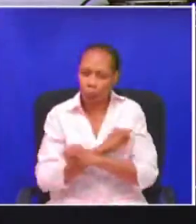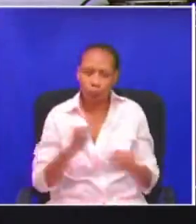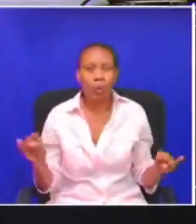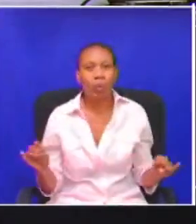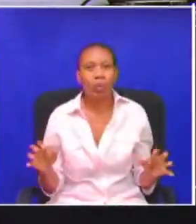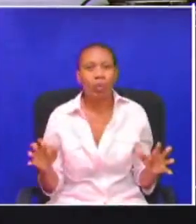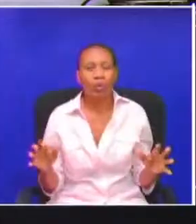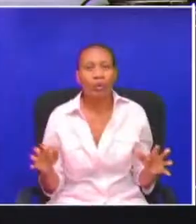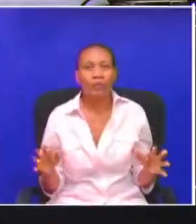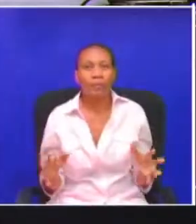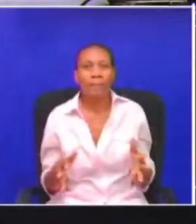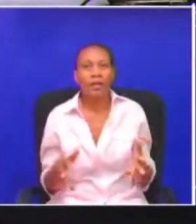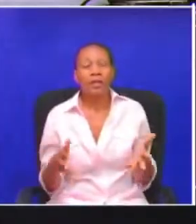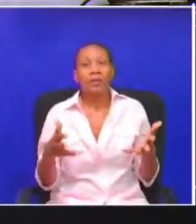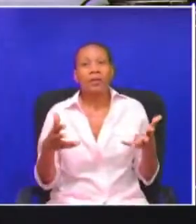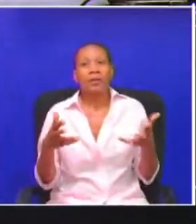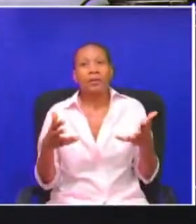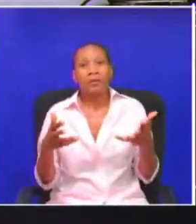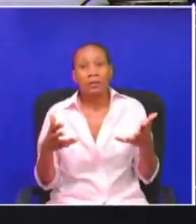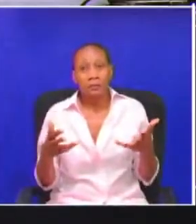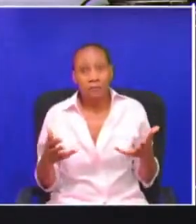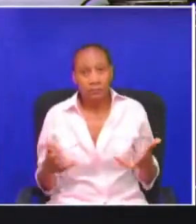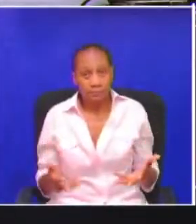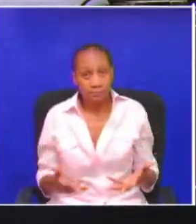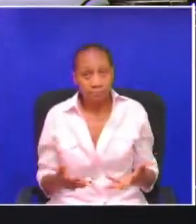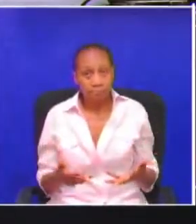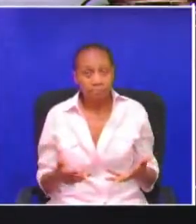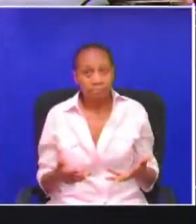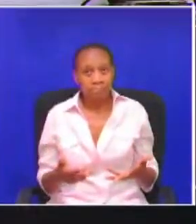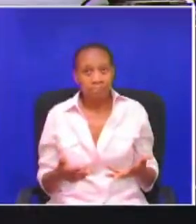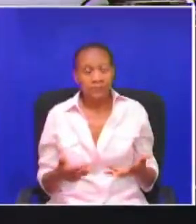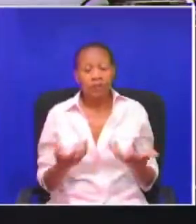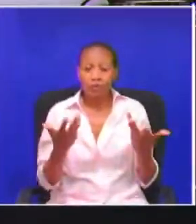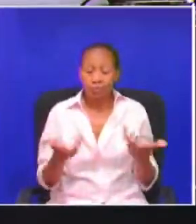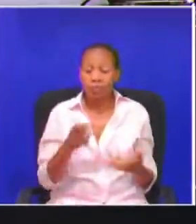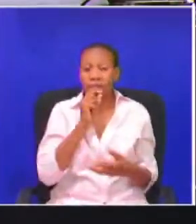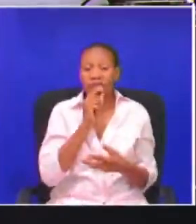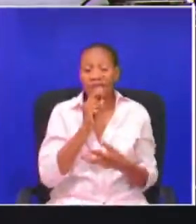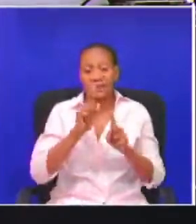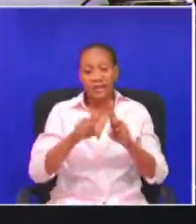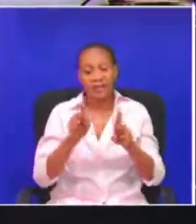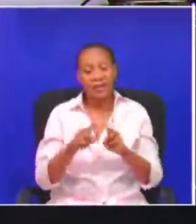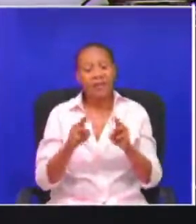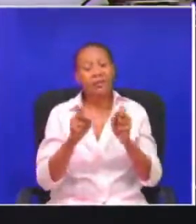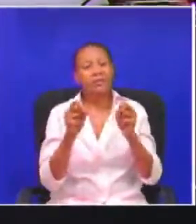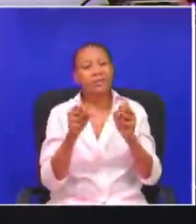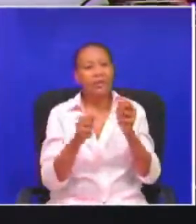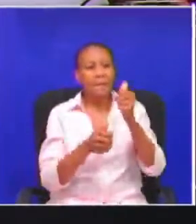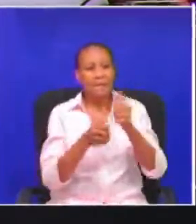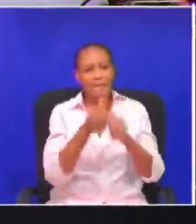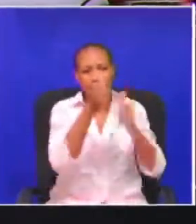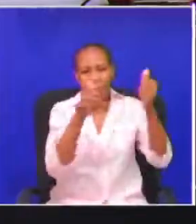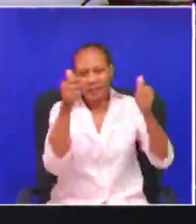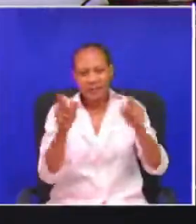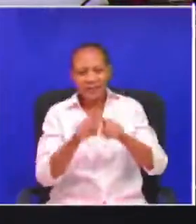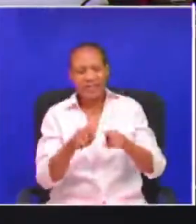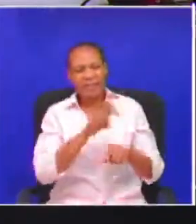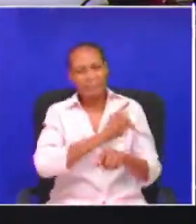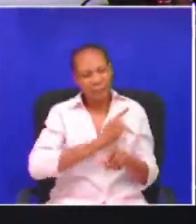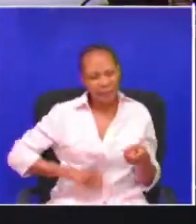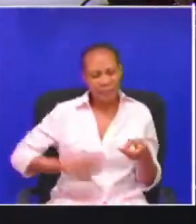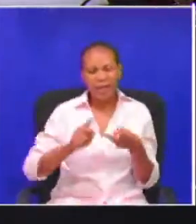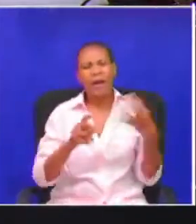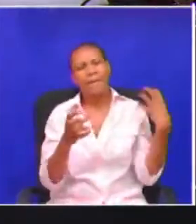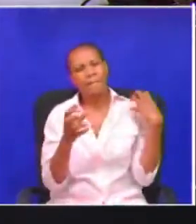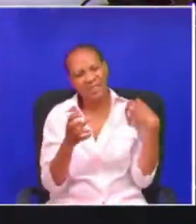had to have various officials, from key officials like the Premier, the Minister,